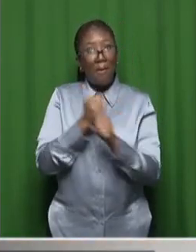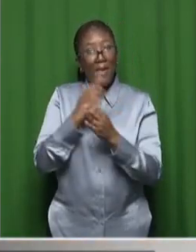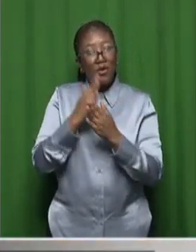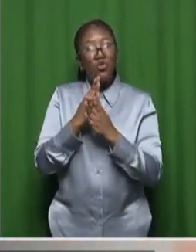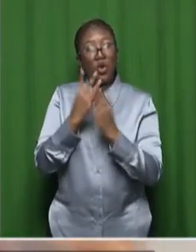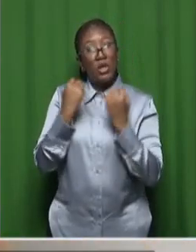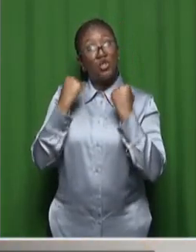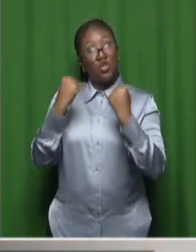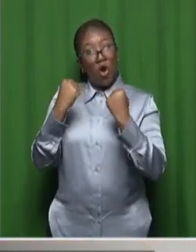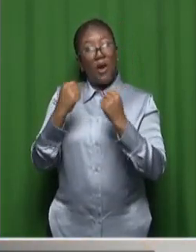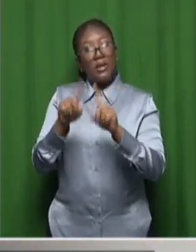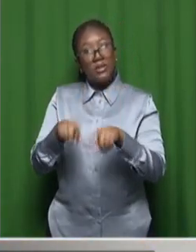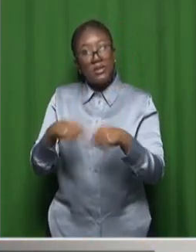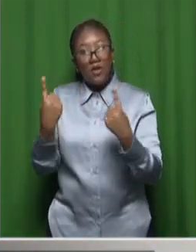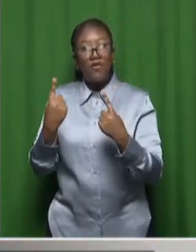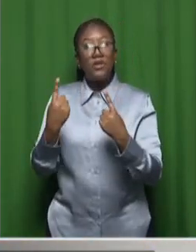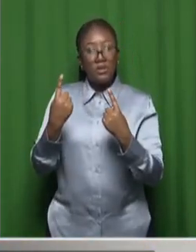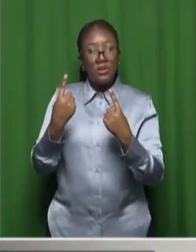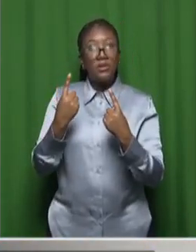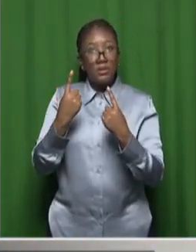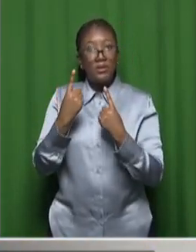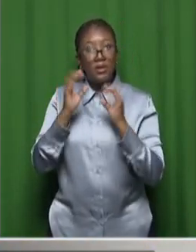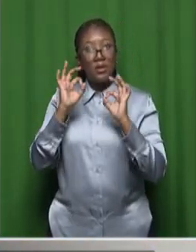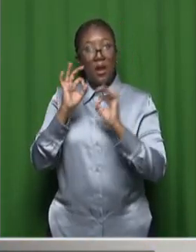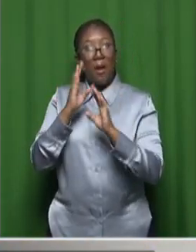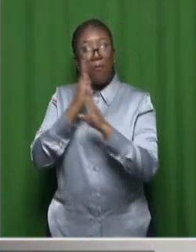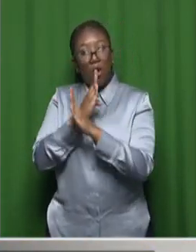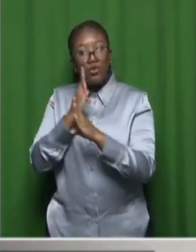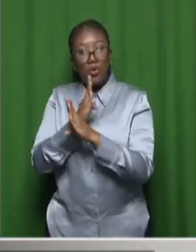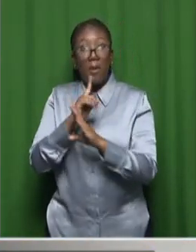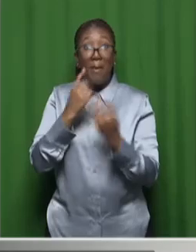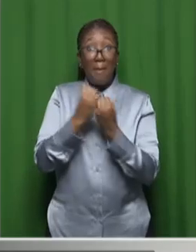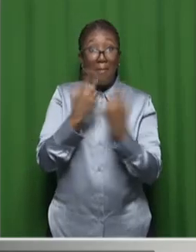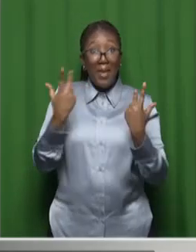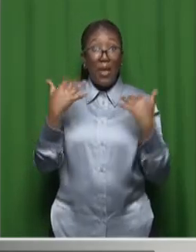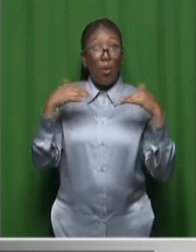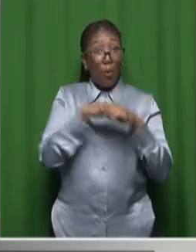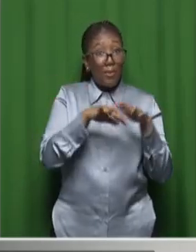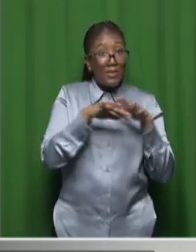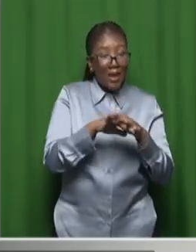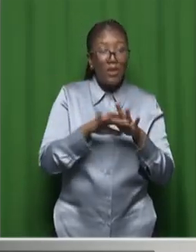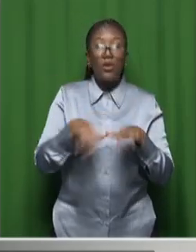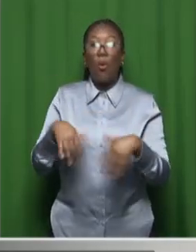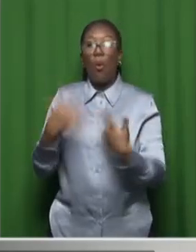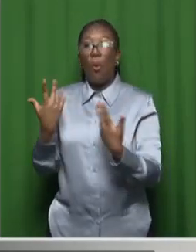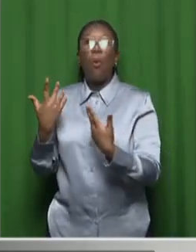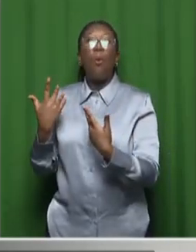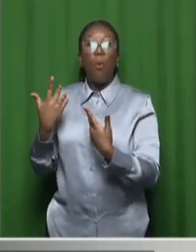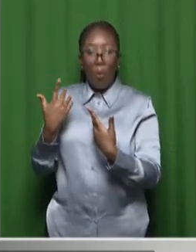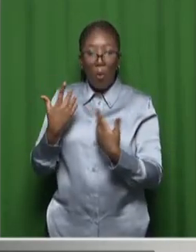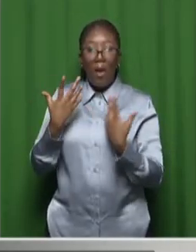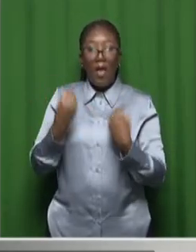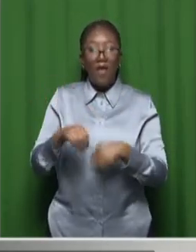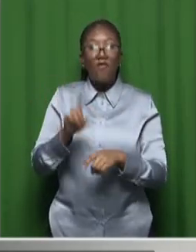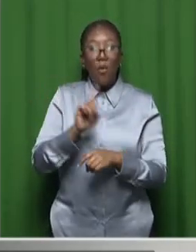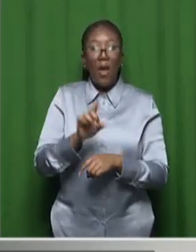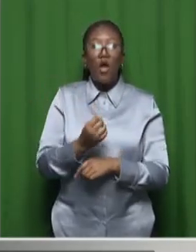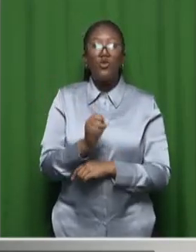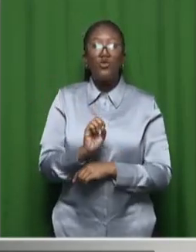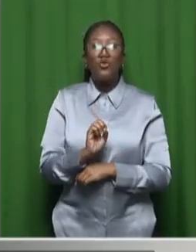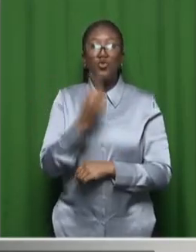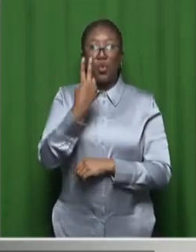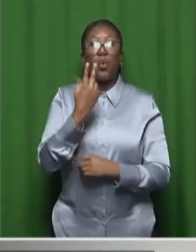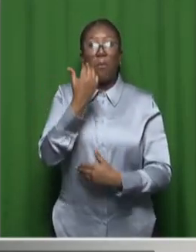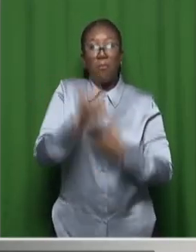passwords, long passwords. And not only that, many websites or even platforms have what we call two-factor authentication.